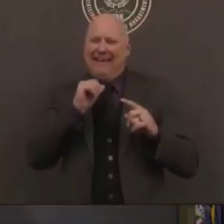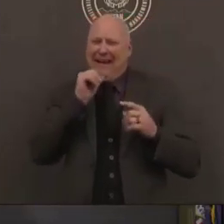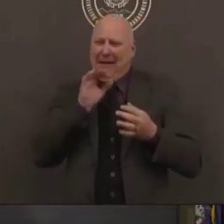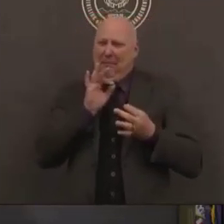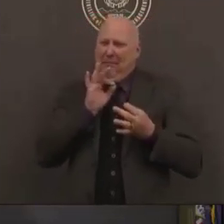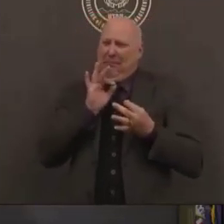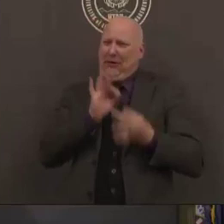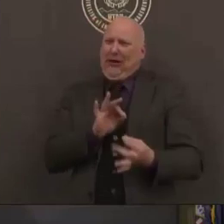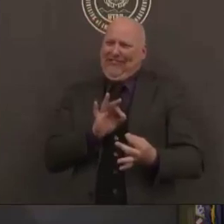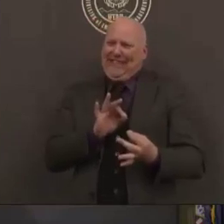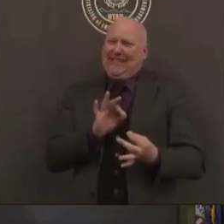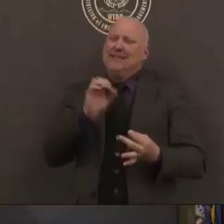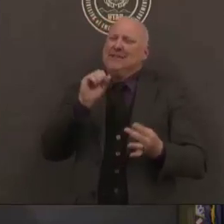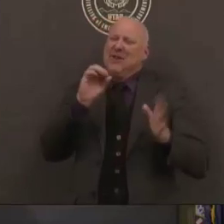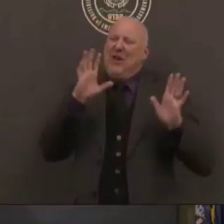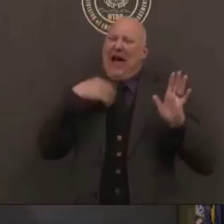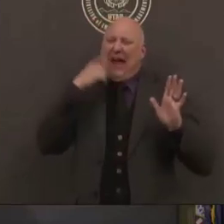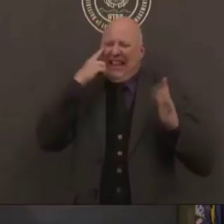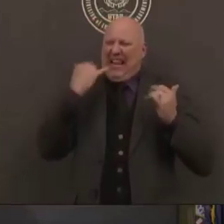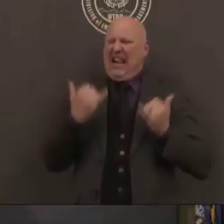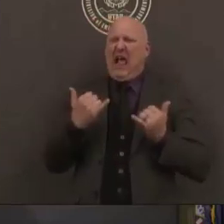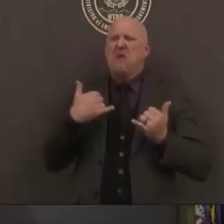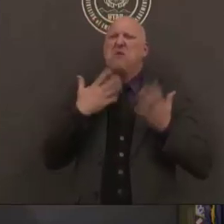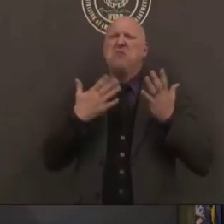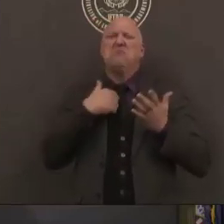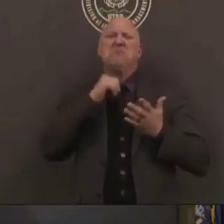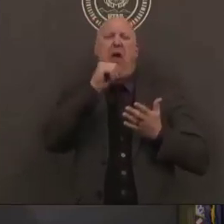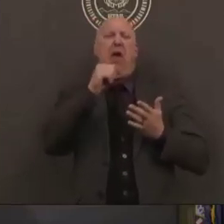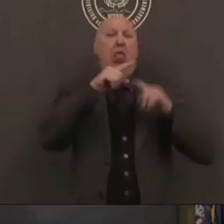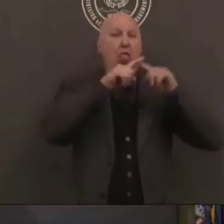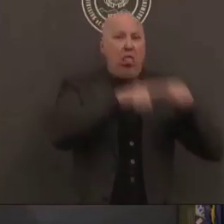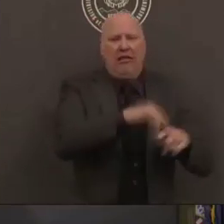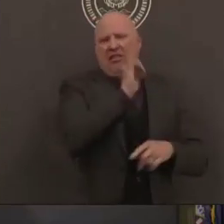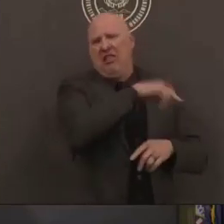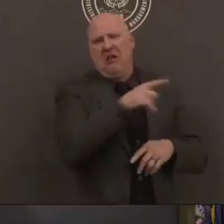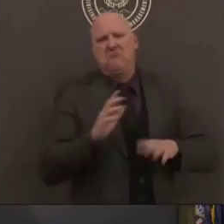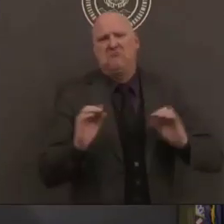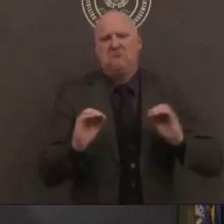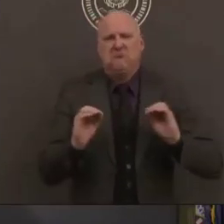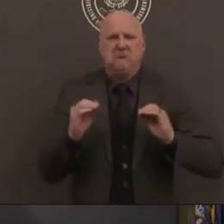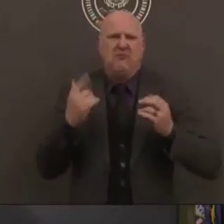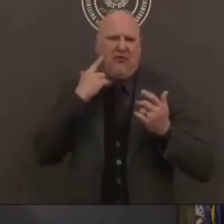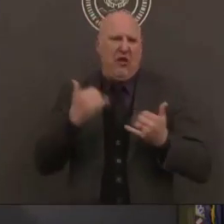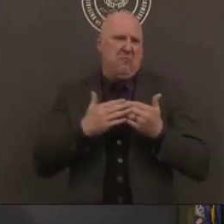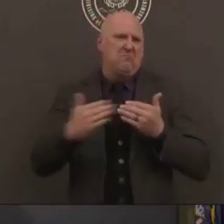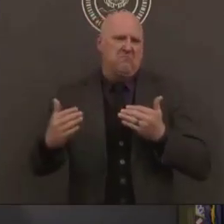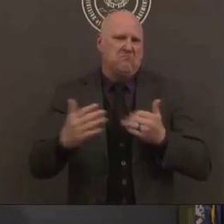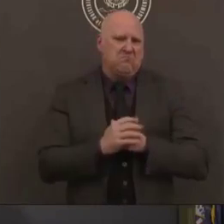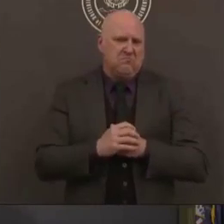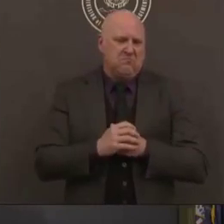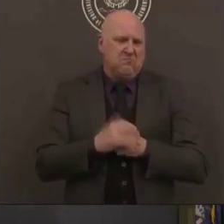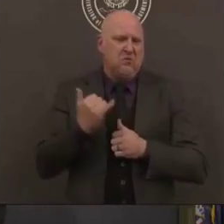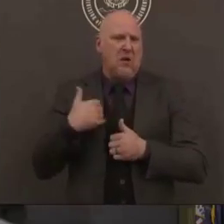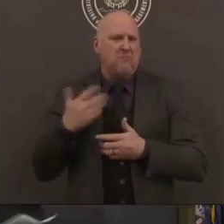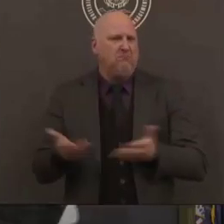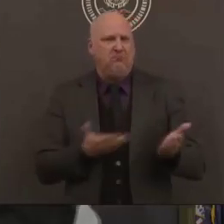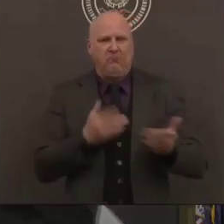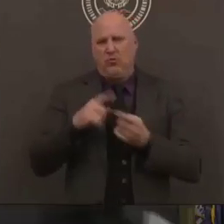the coronavirus outbreak. So thank you very much, and I will give Paul the microphone back.